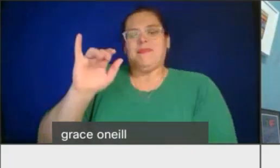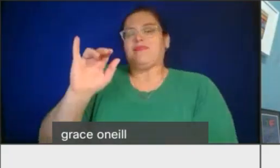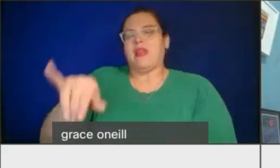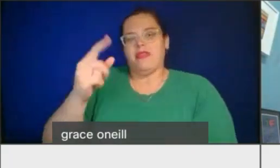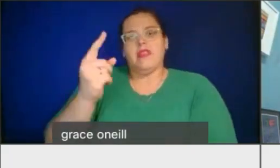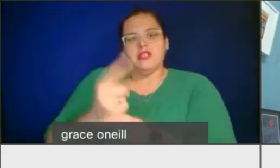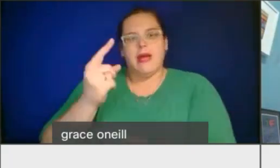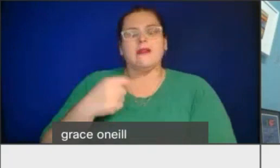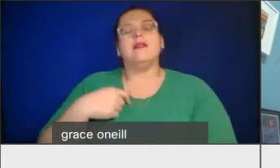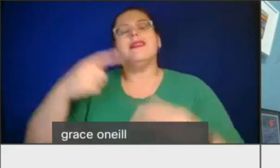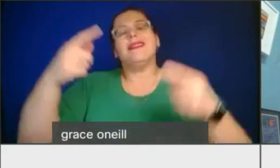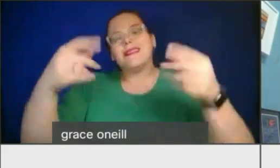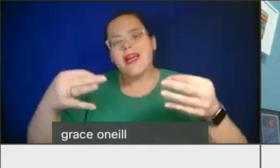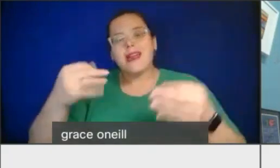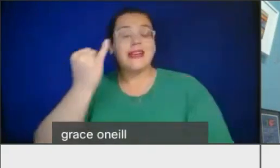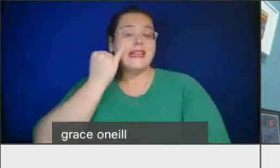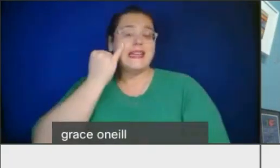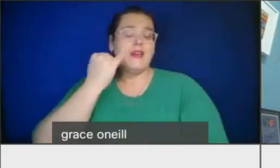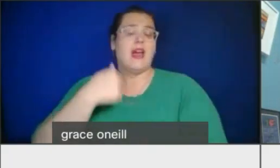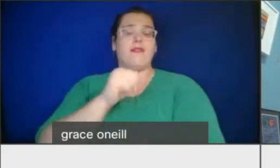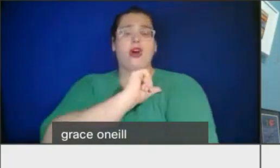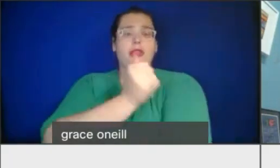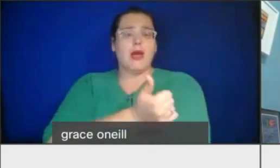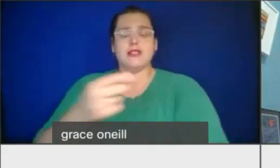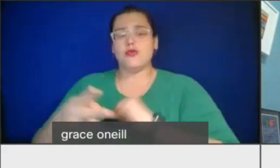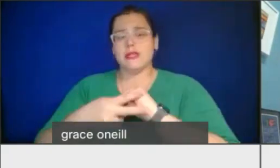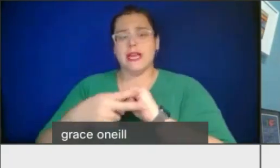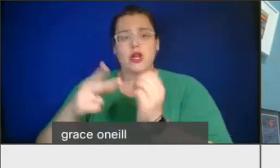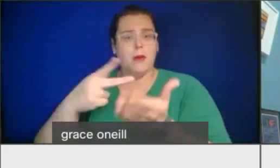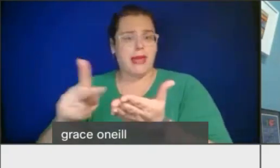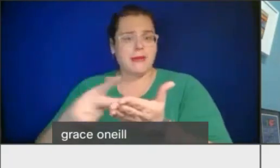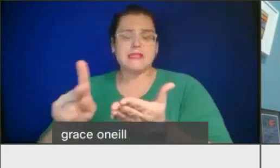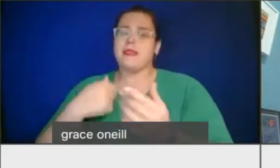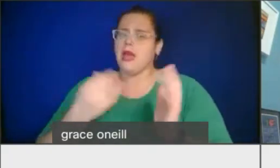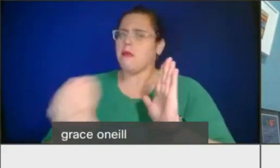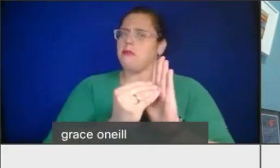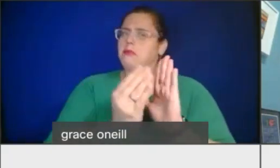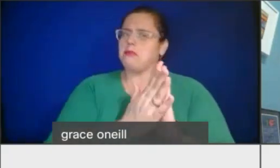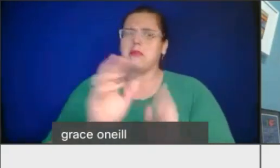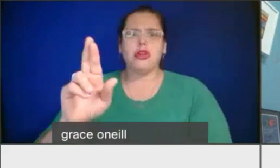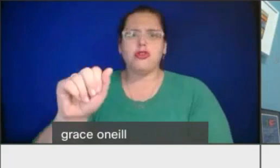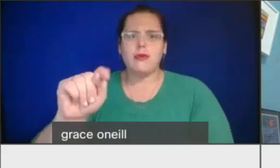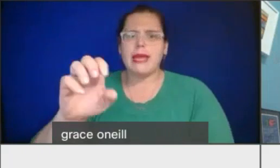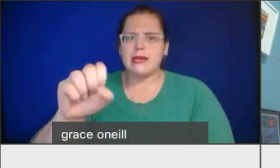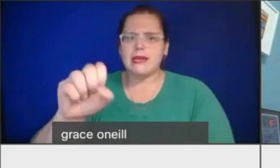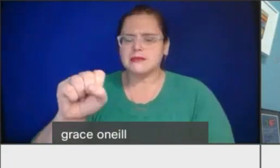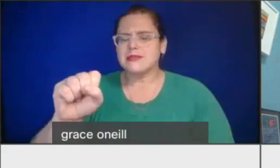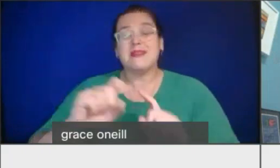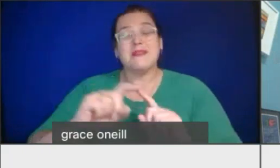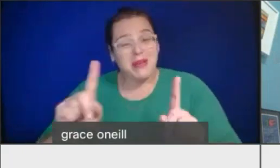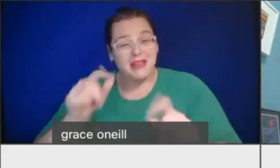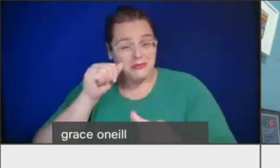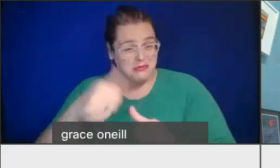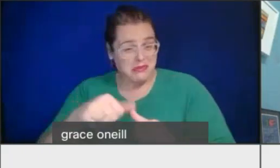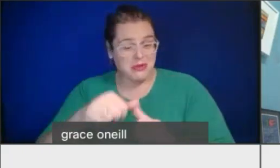in the event there are authorized retainer payments, but you may recall that those retainer payments were authorized